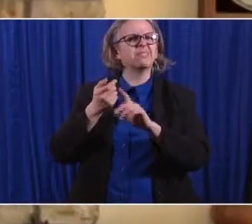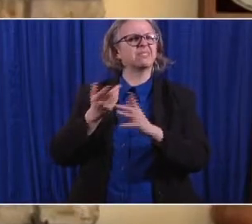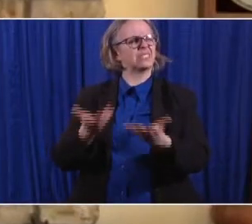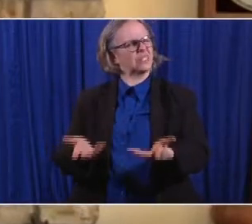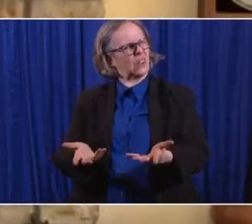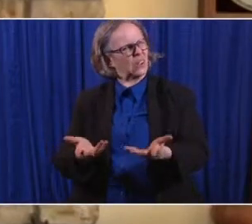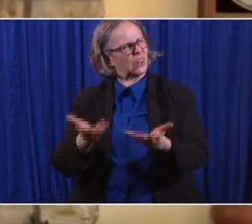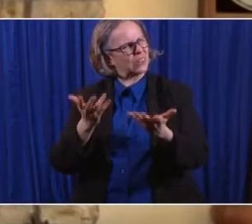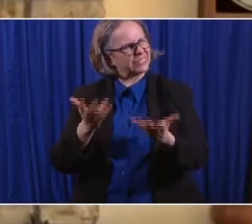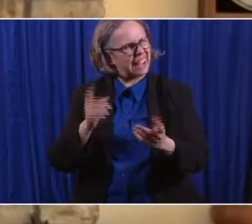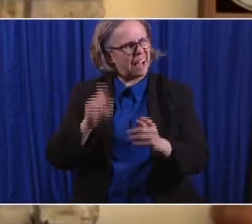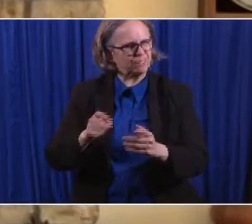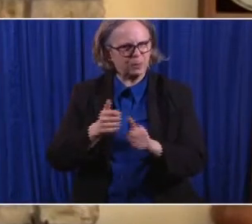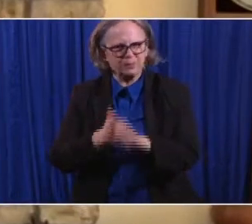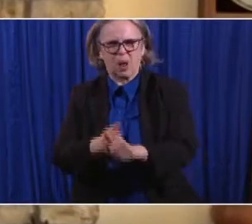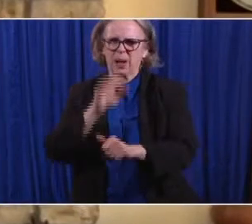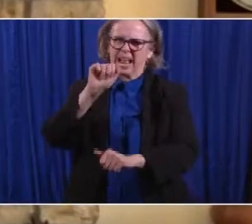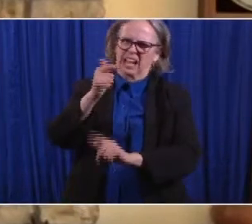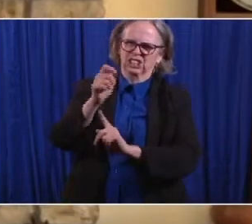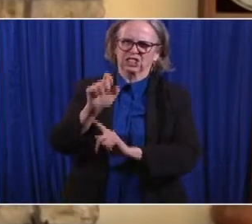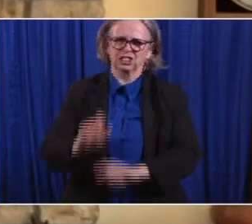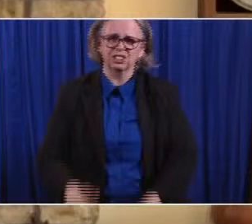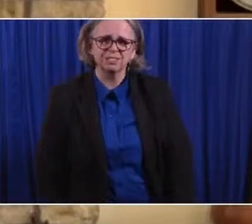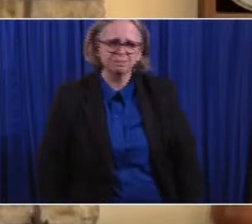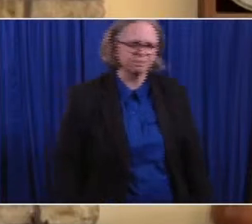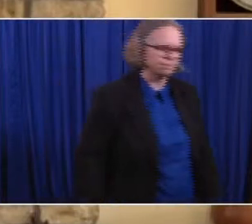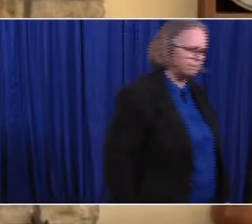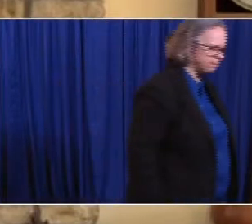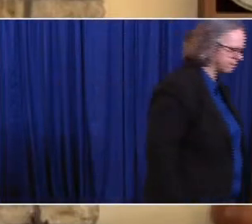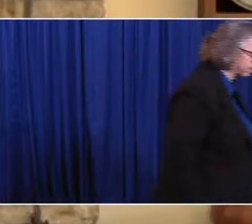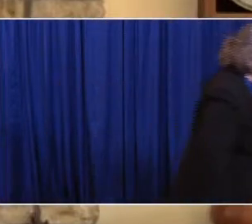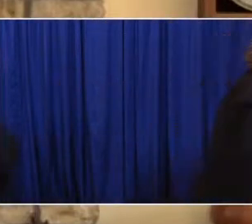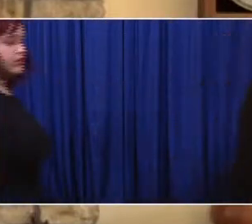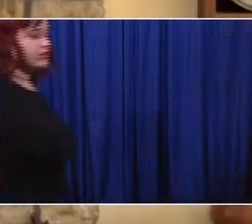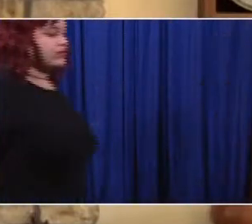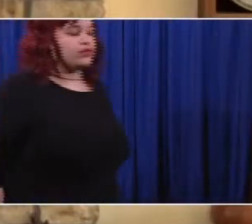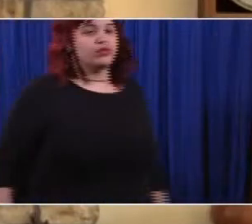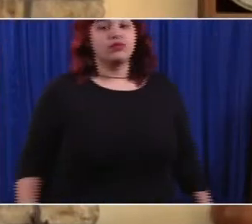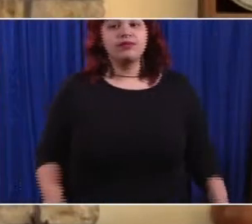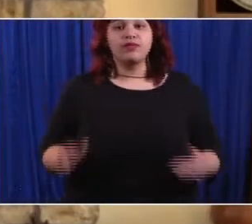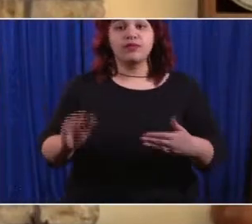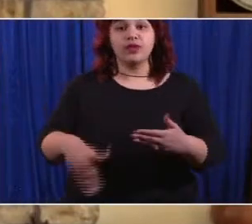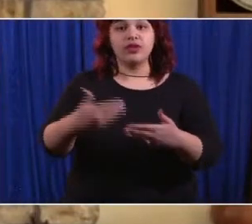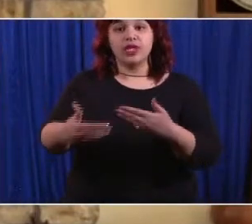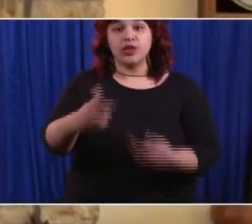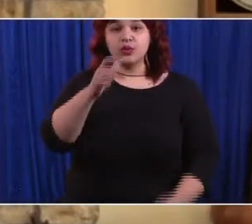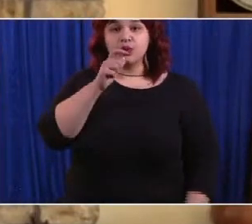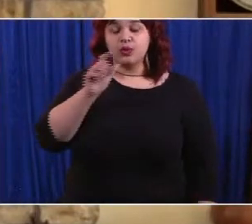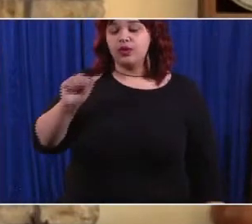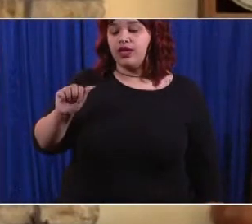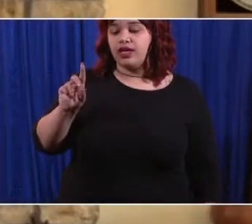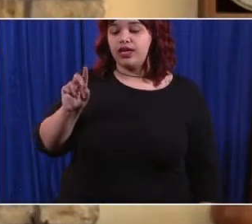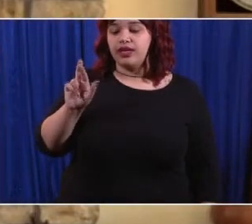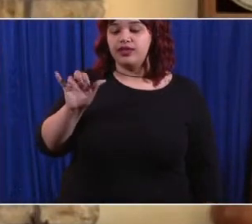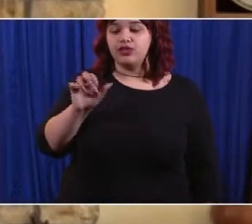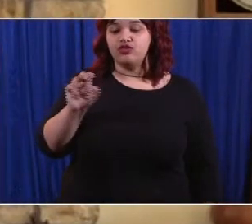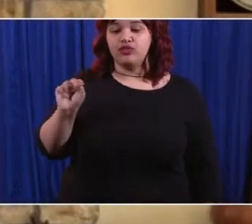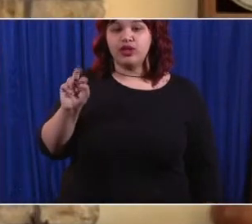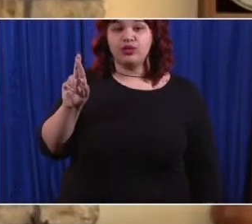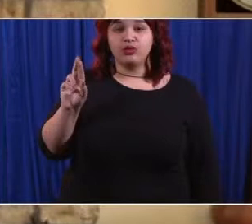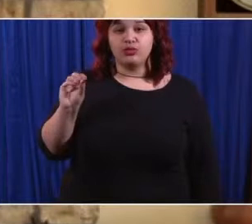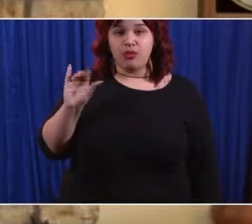Next question is from Adrian Robbins at WCMH in Columbus. Hi, Governor. Thank you for Hello. taking our questions